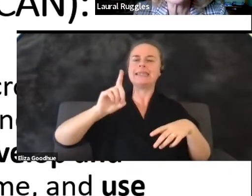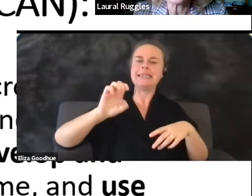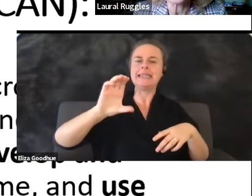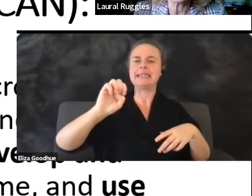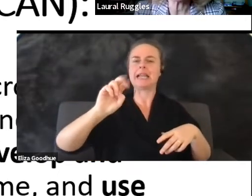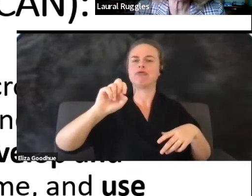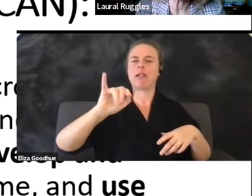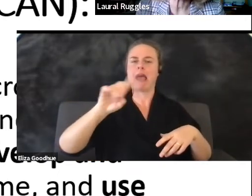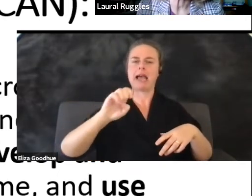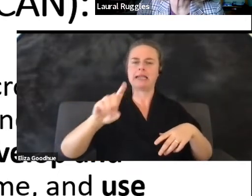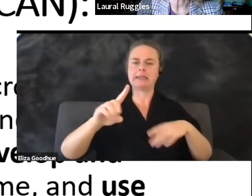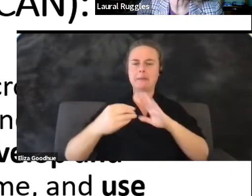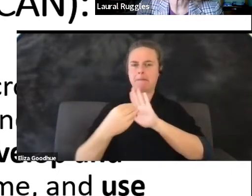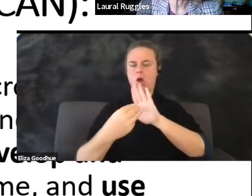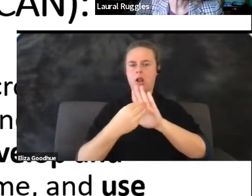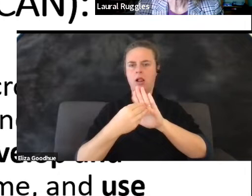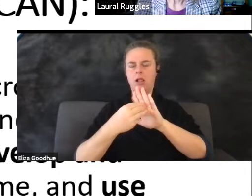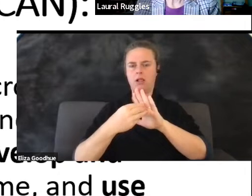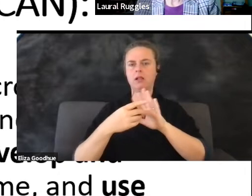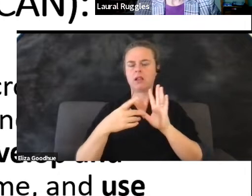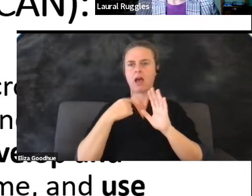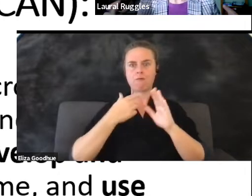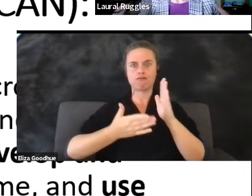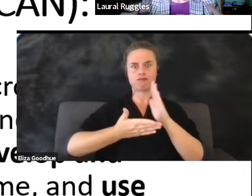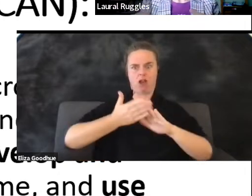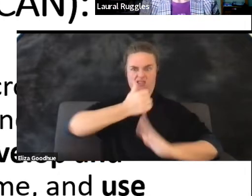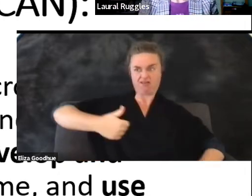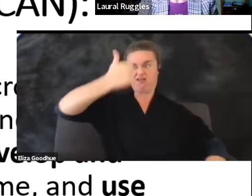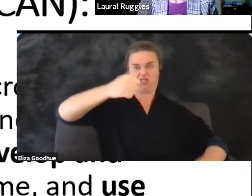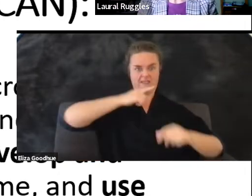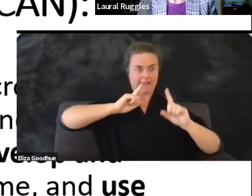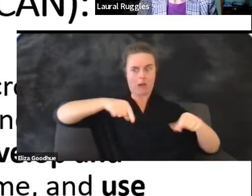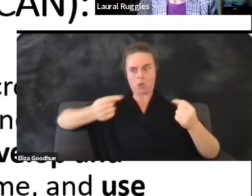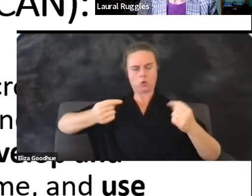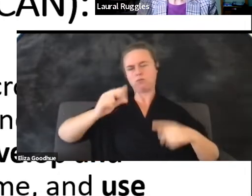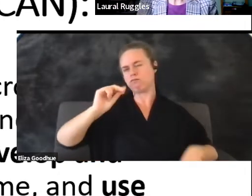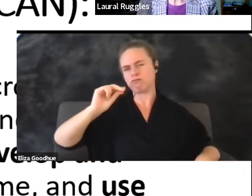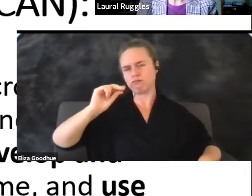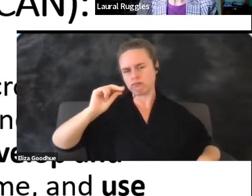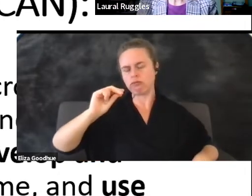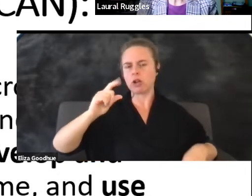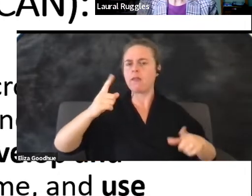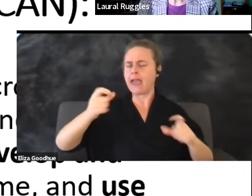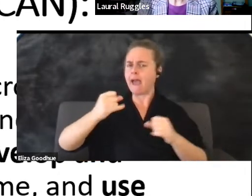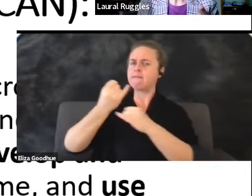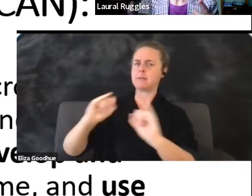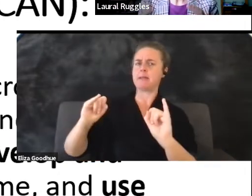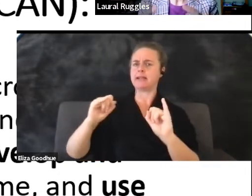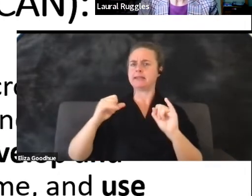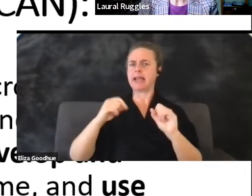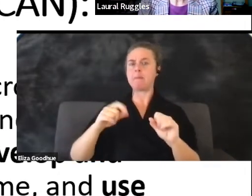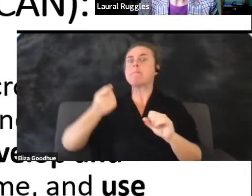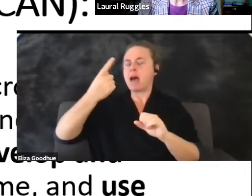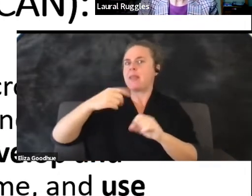are held accountable for the work that they're doing. And also what I mean by the decentralized model is within